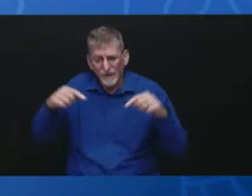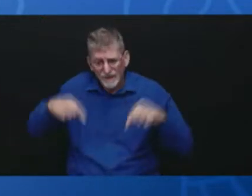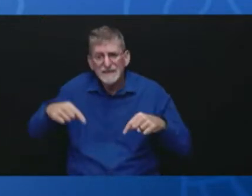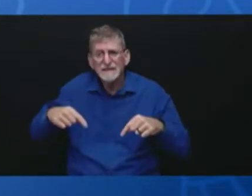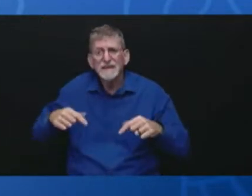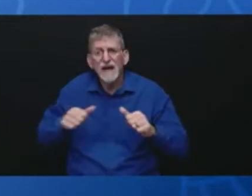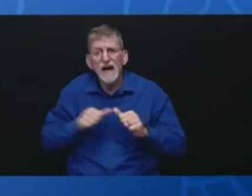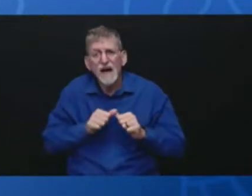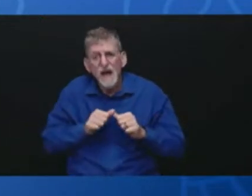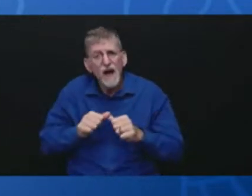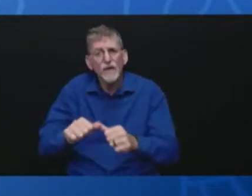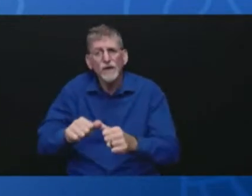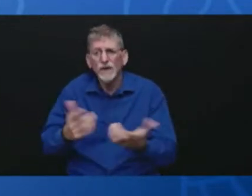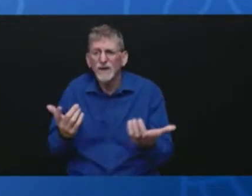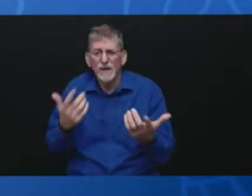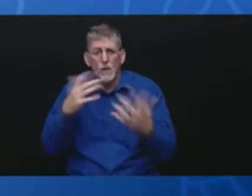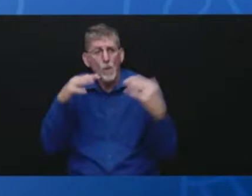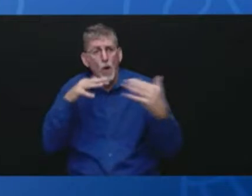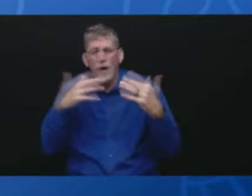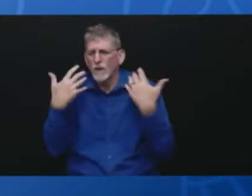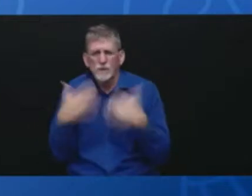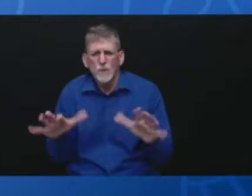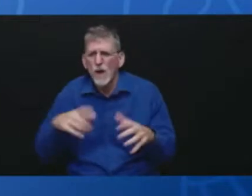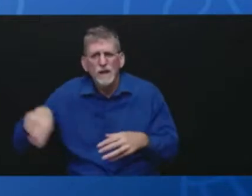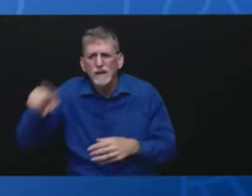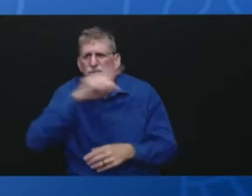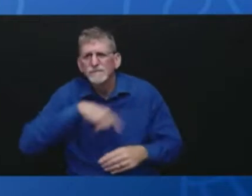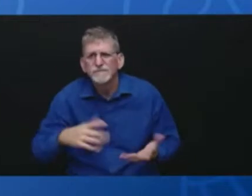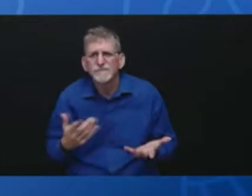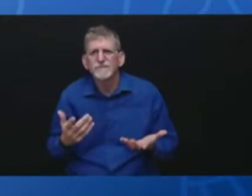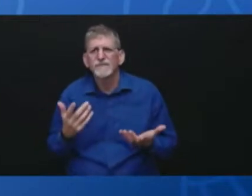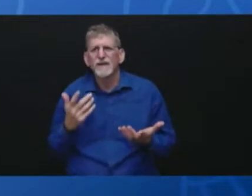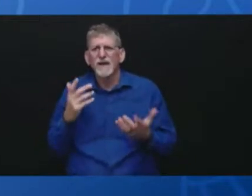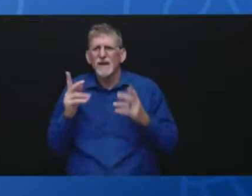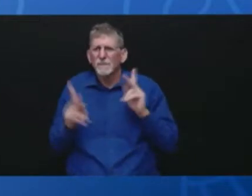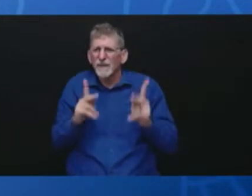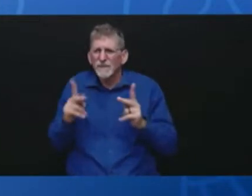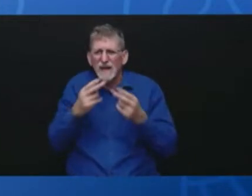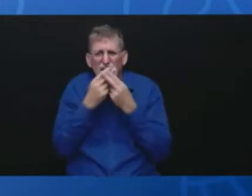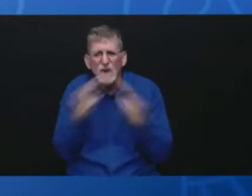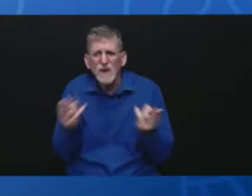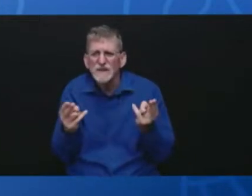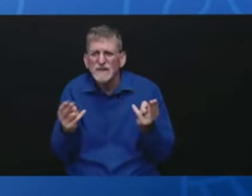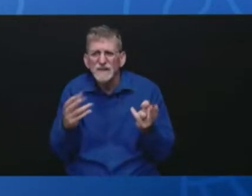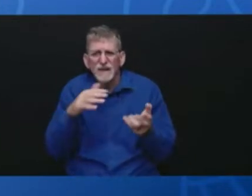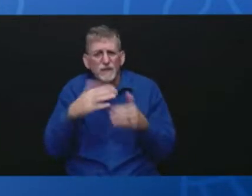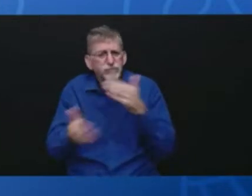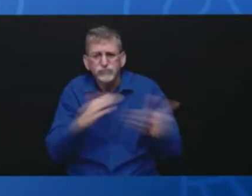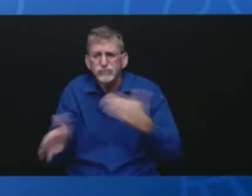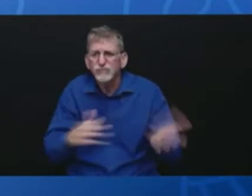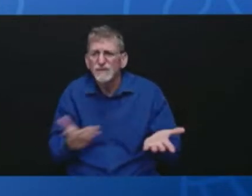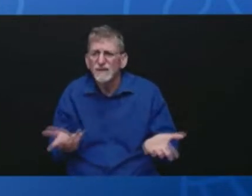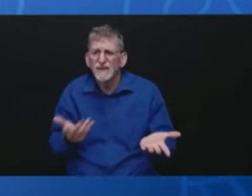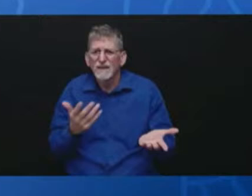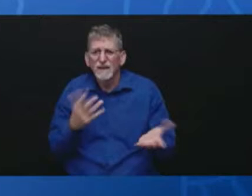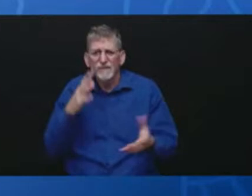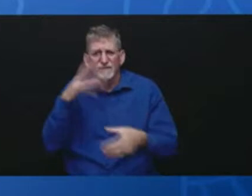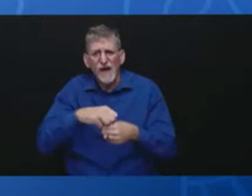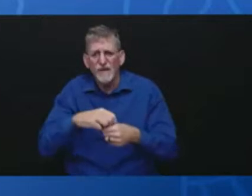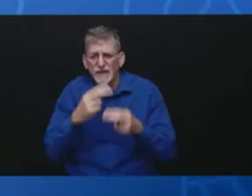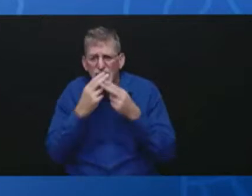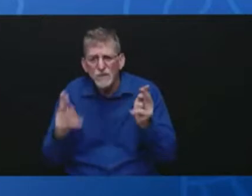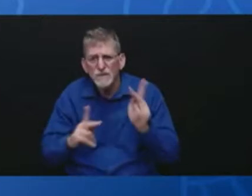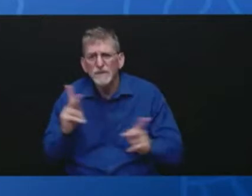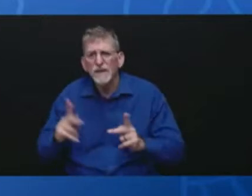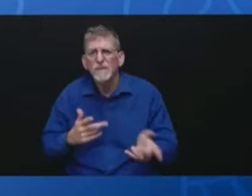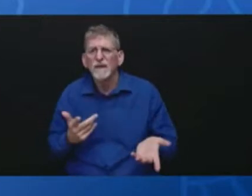the people involved, the innocent people on the ground, the world itself. We know all of this affects each one